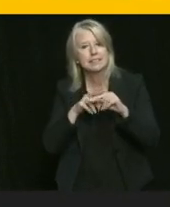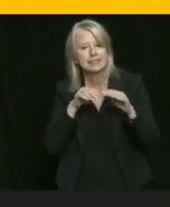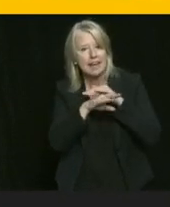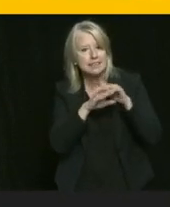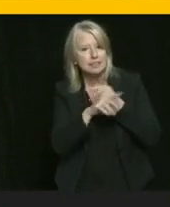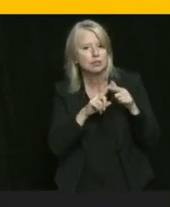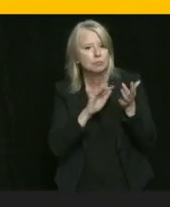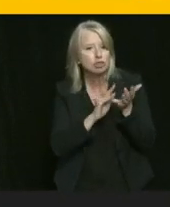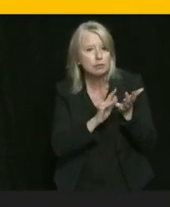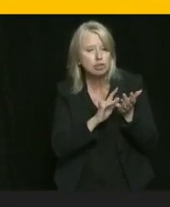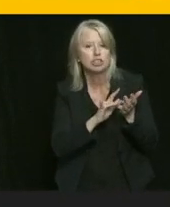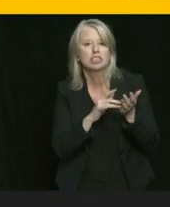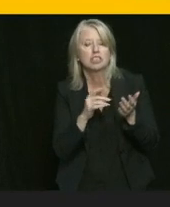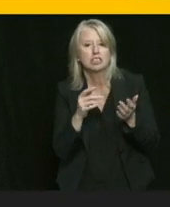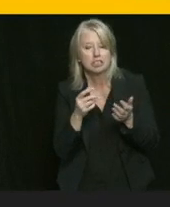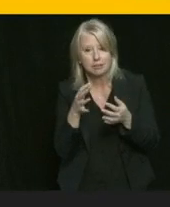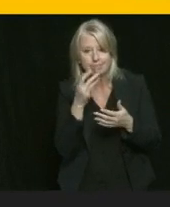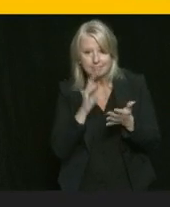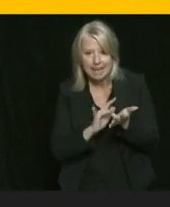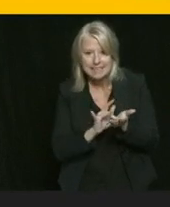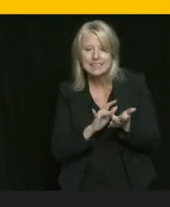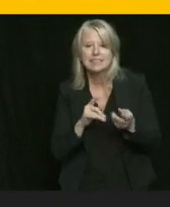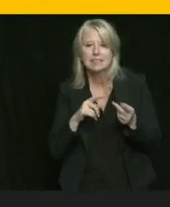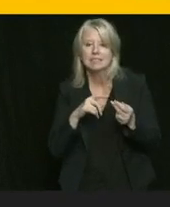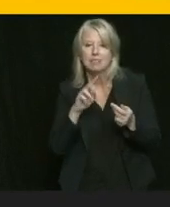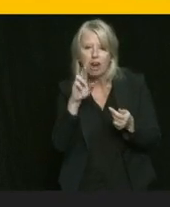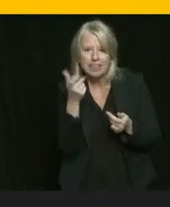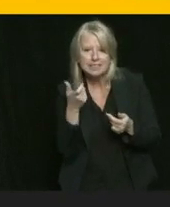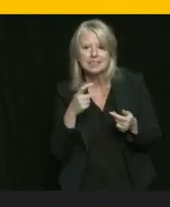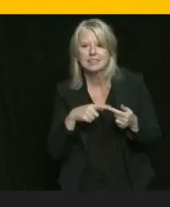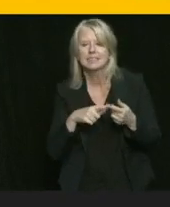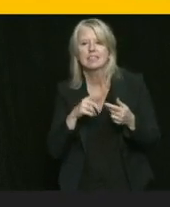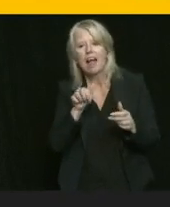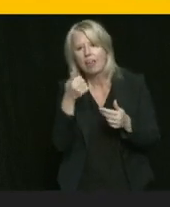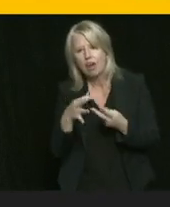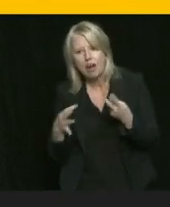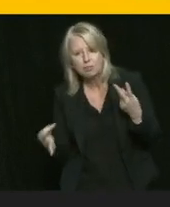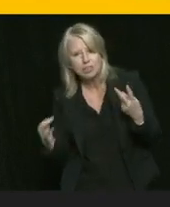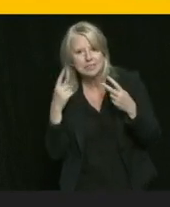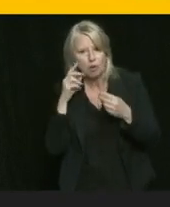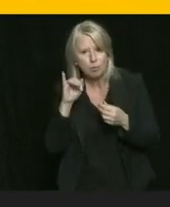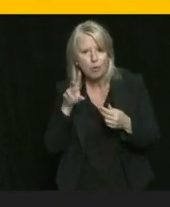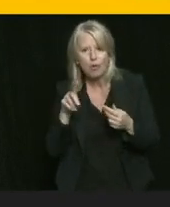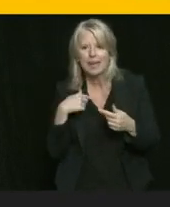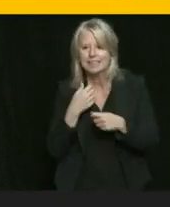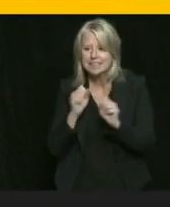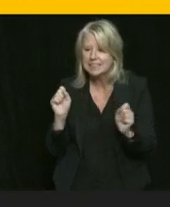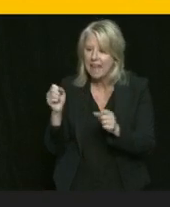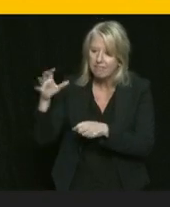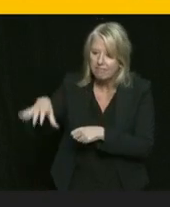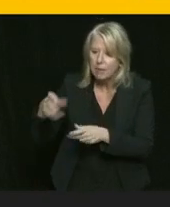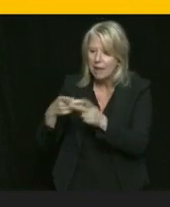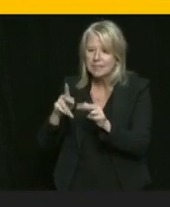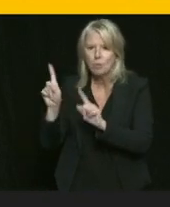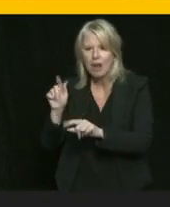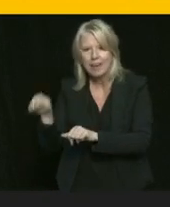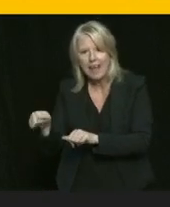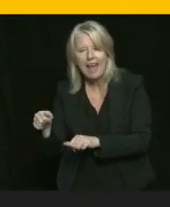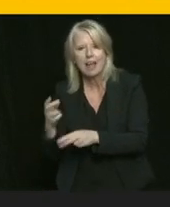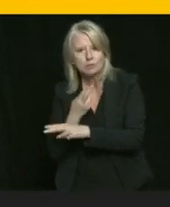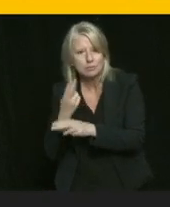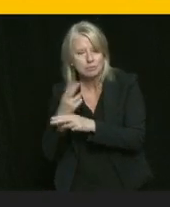prescription medications and alternatives to opioids. We've moved forward on safe consumption sites. We've moved forward on significant public health